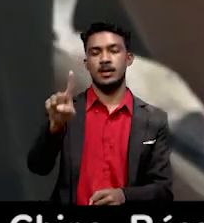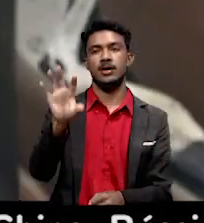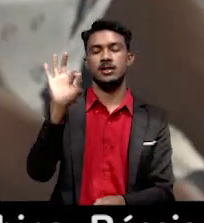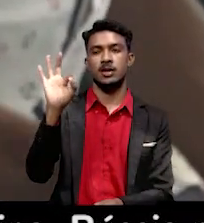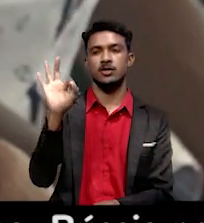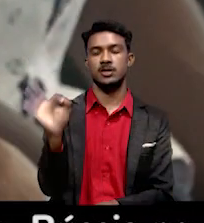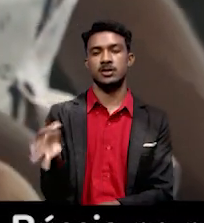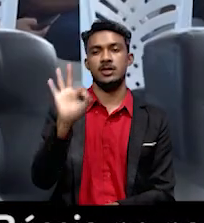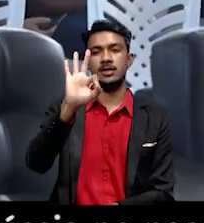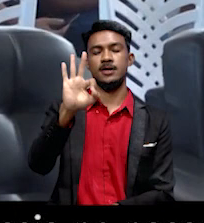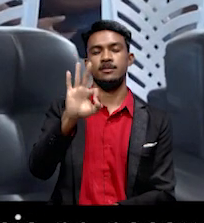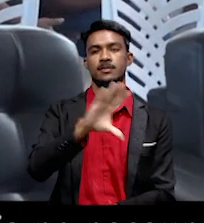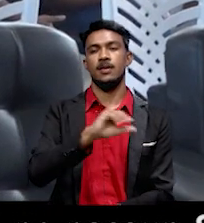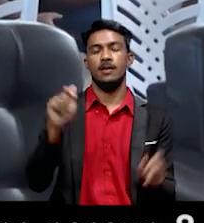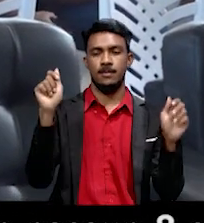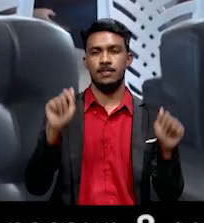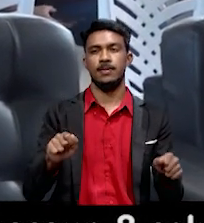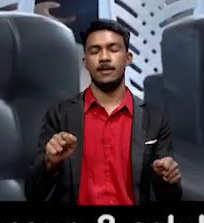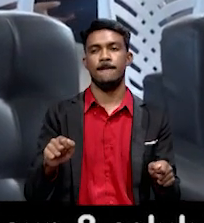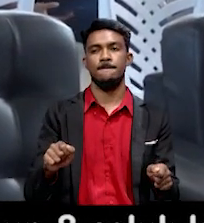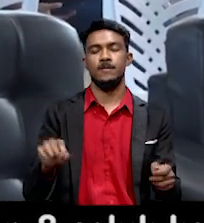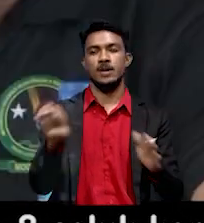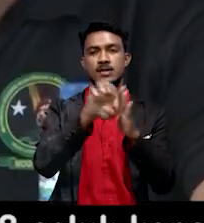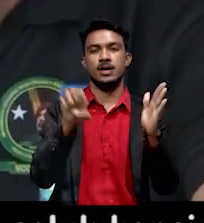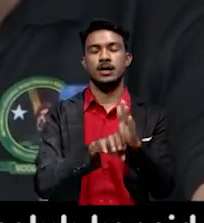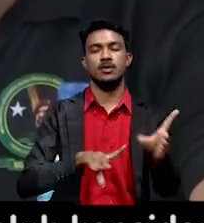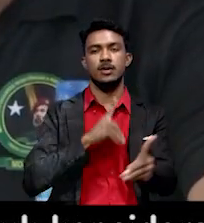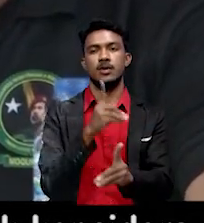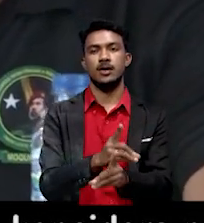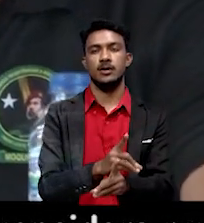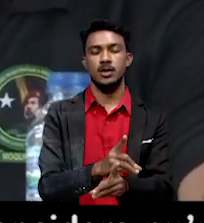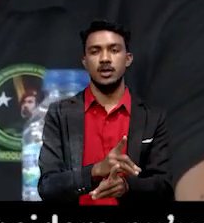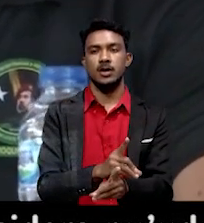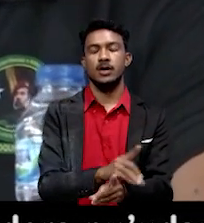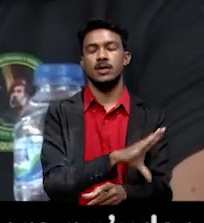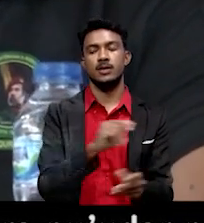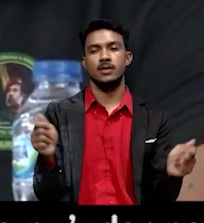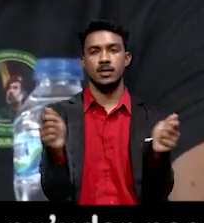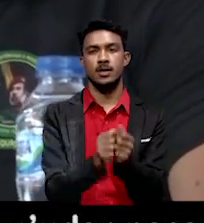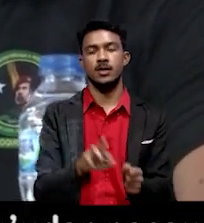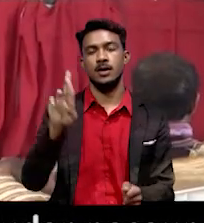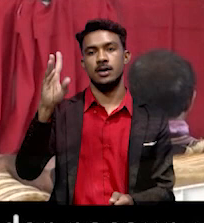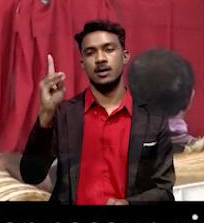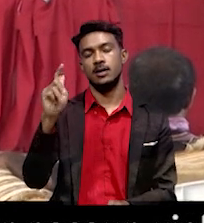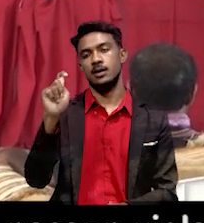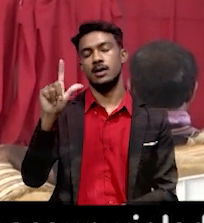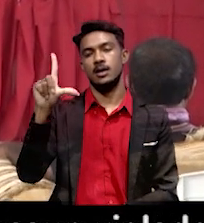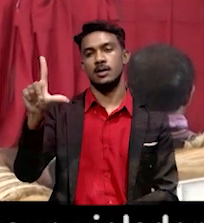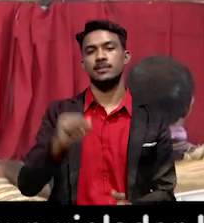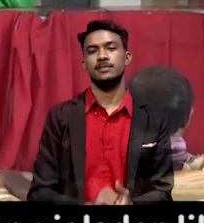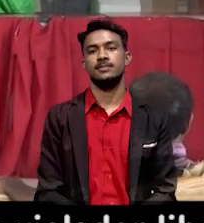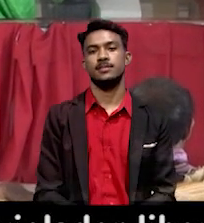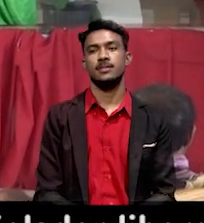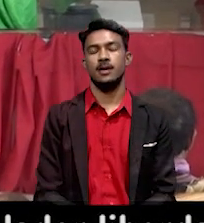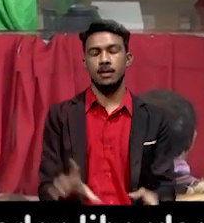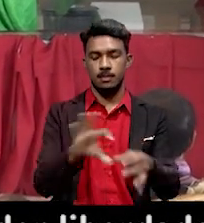resinsia. Hodi hatur higas Estado de Direito Demokratiku, ia koridor konsum Republik Demokratik de Timor Leste. Membro